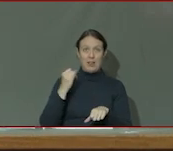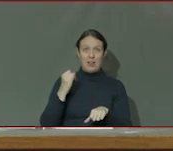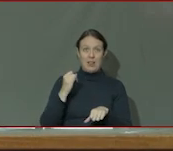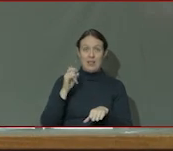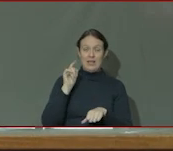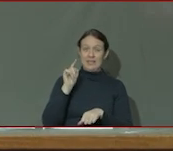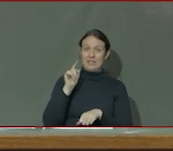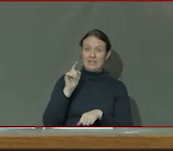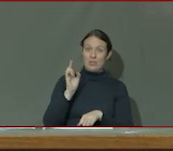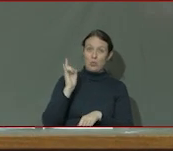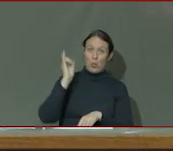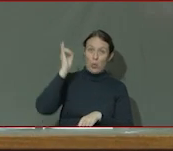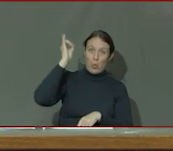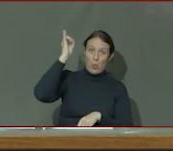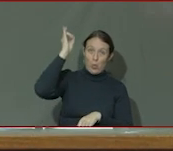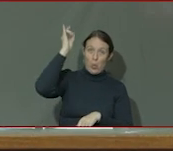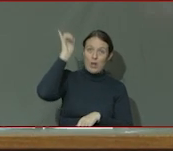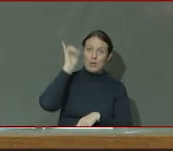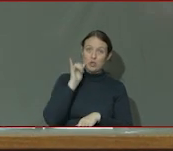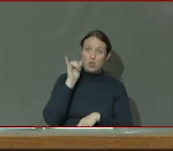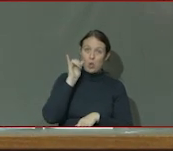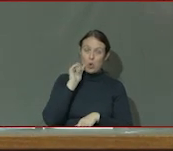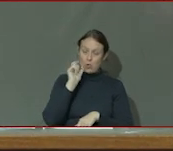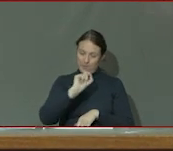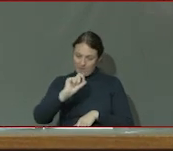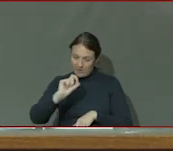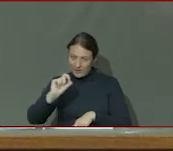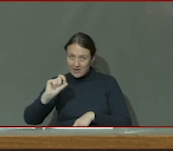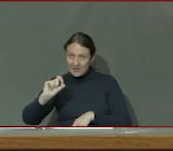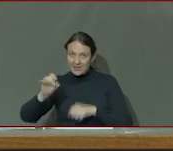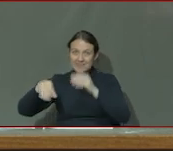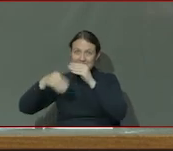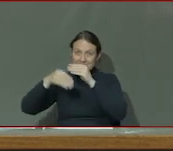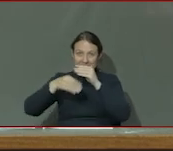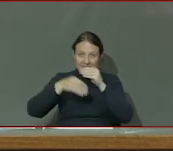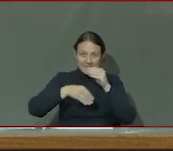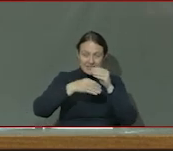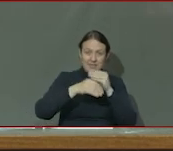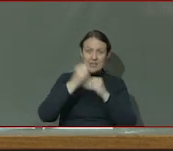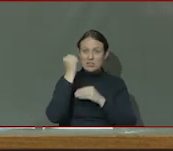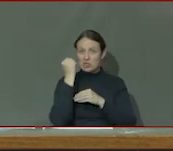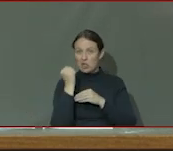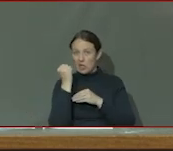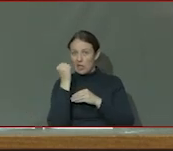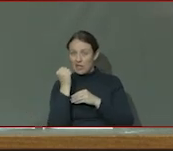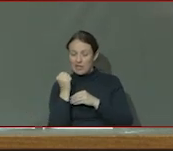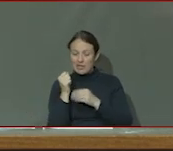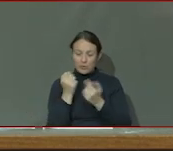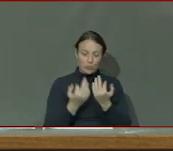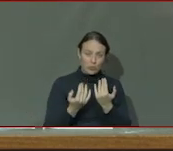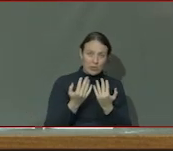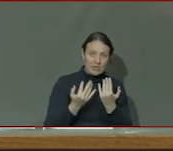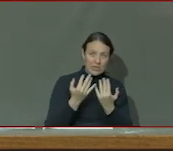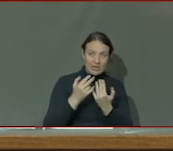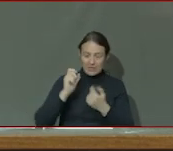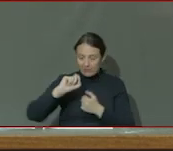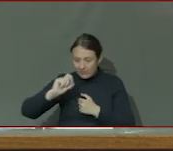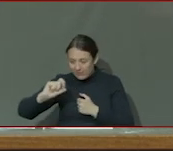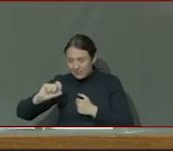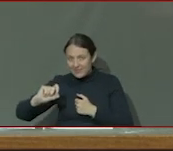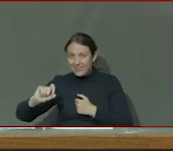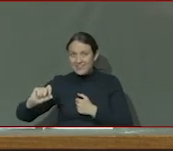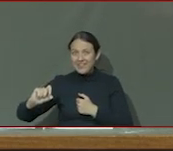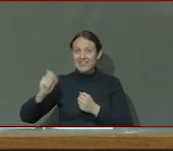is tall and yellow. And so I fill in, this one is short and green. And then I can